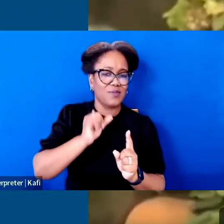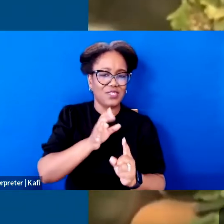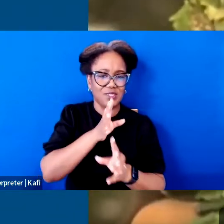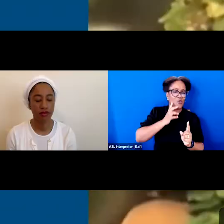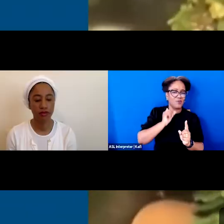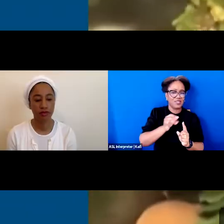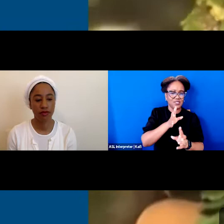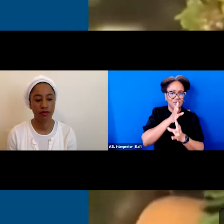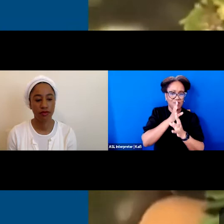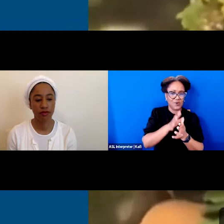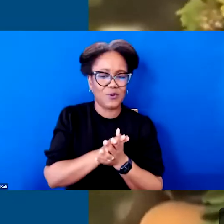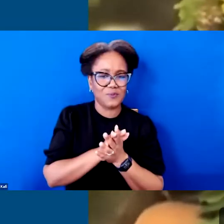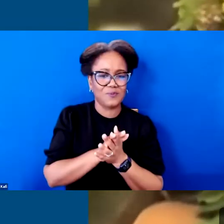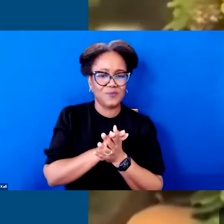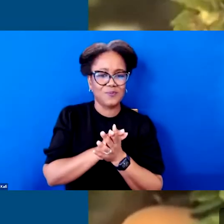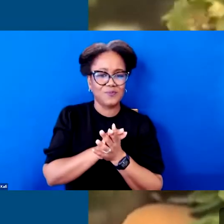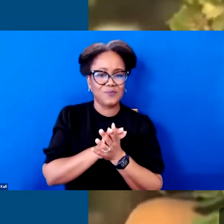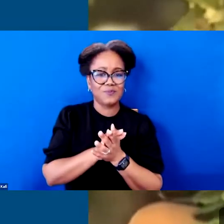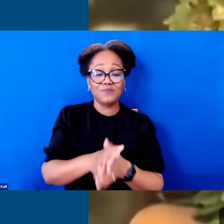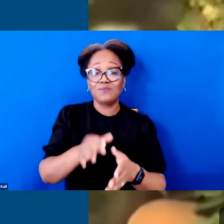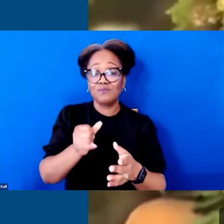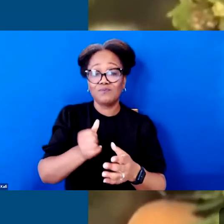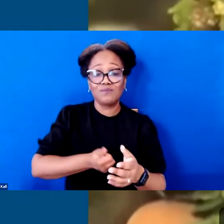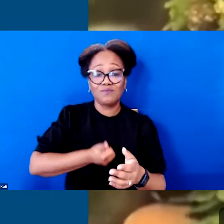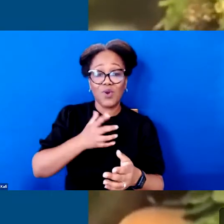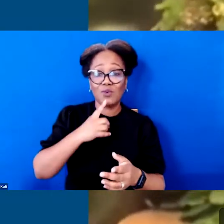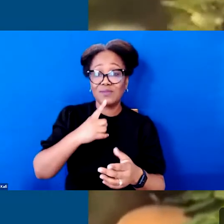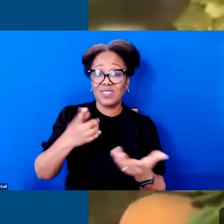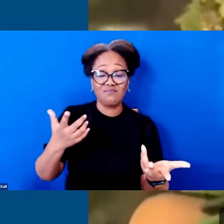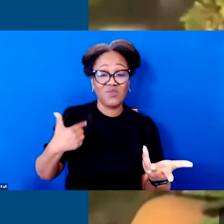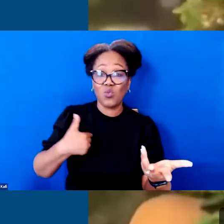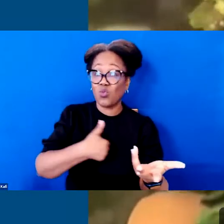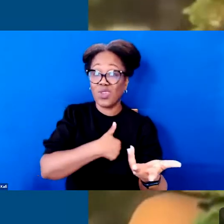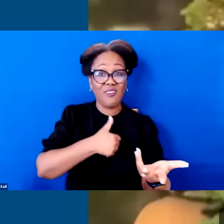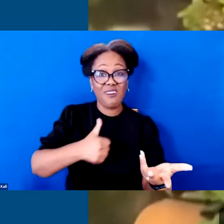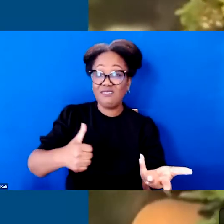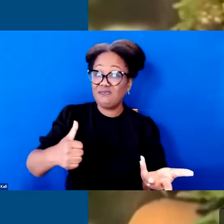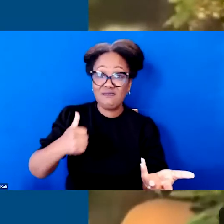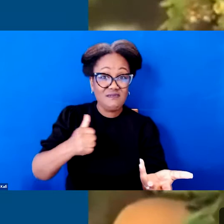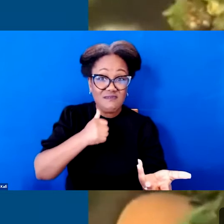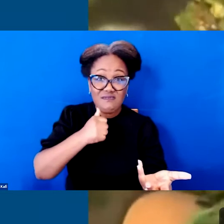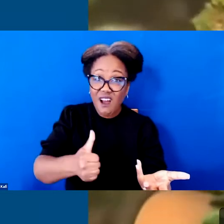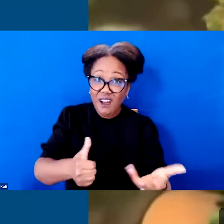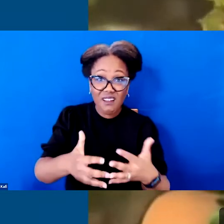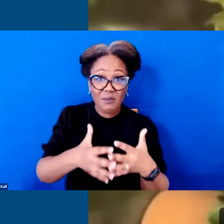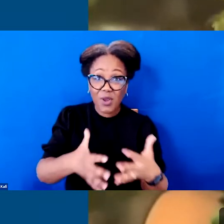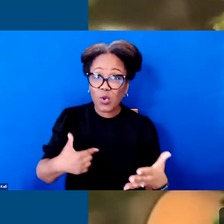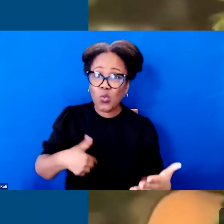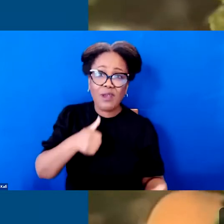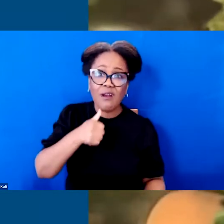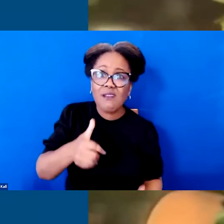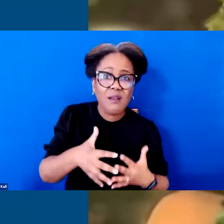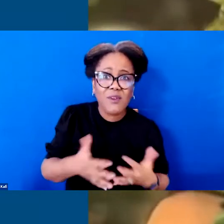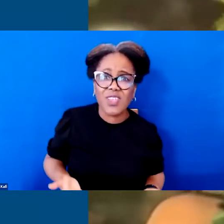We are not American. We are not American. We are not American. Say it in